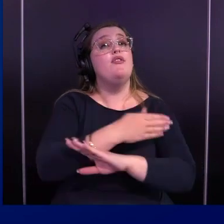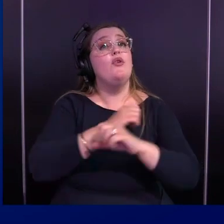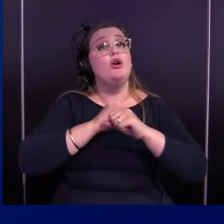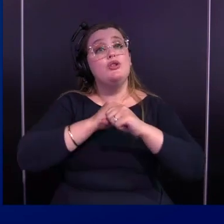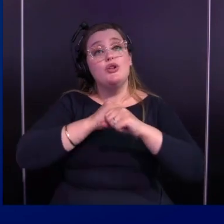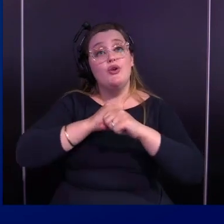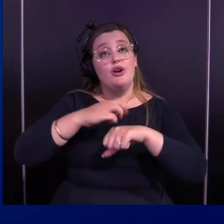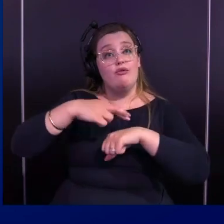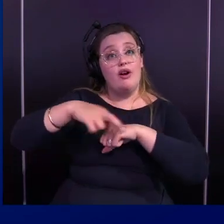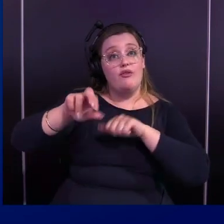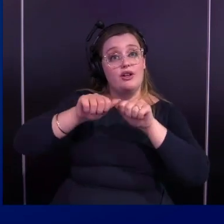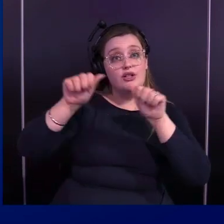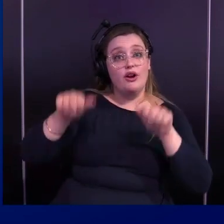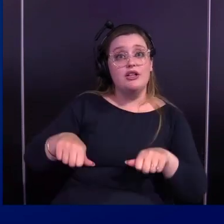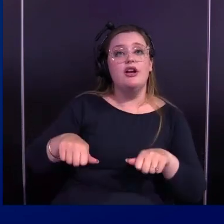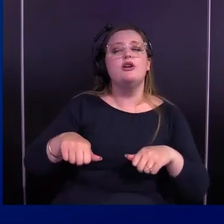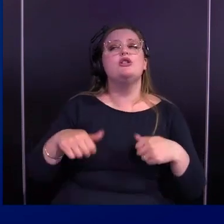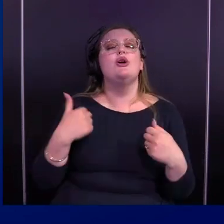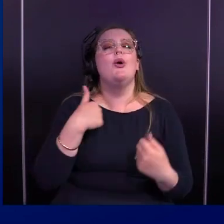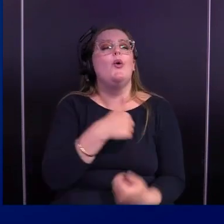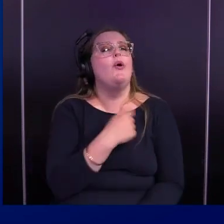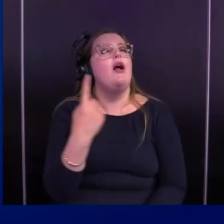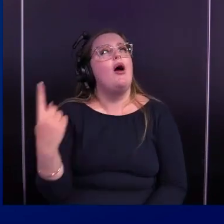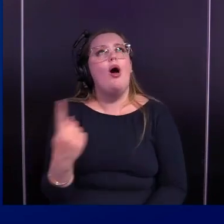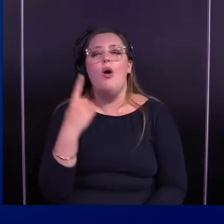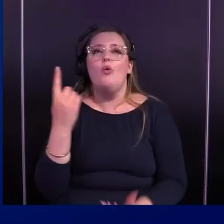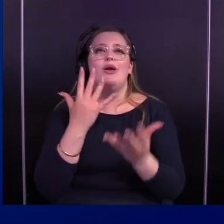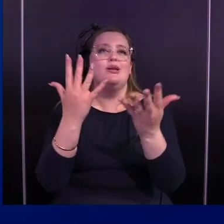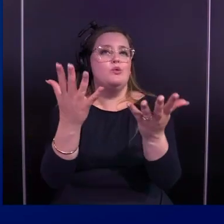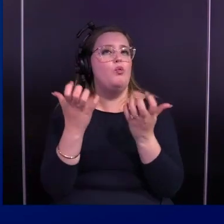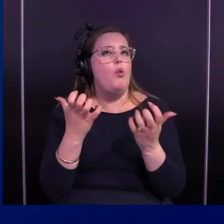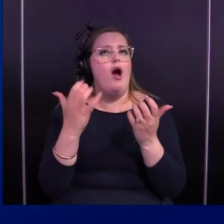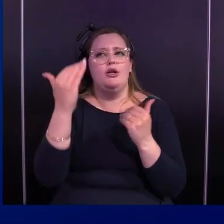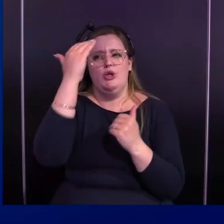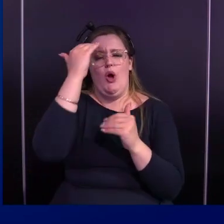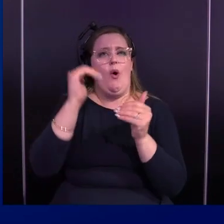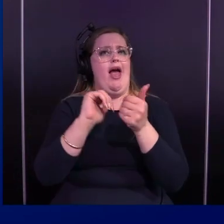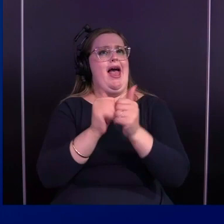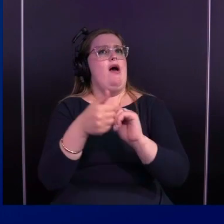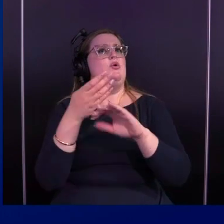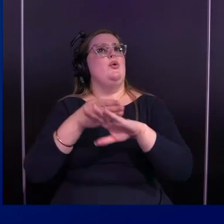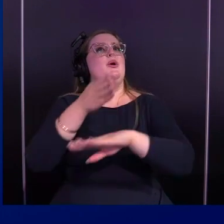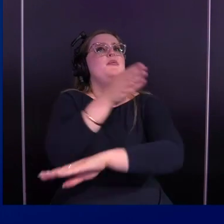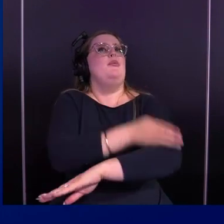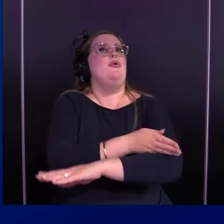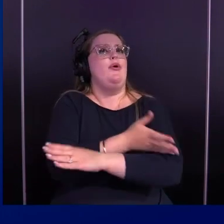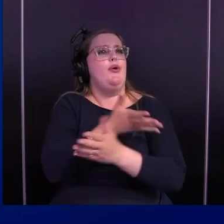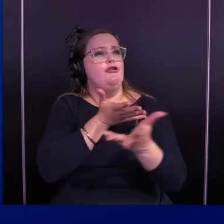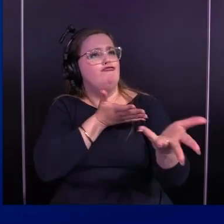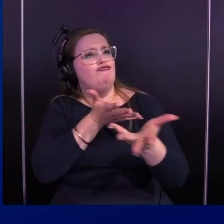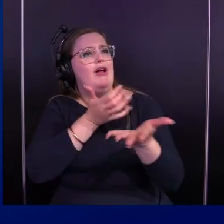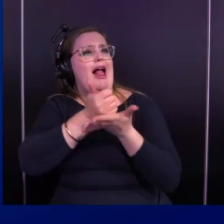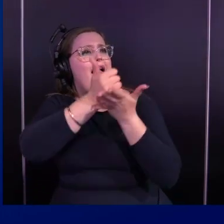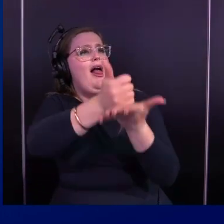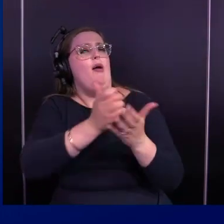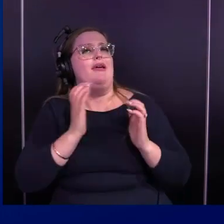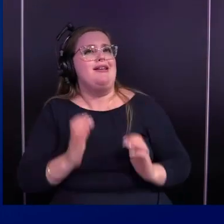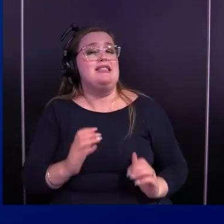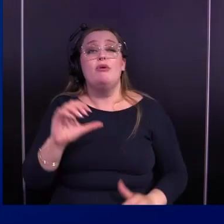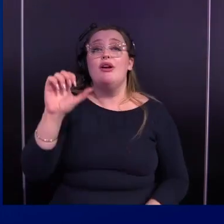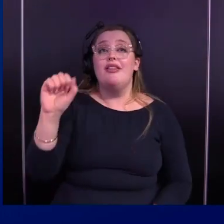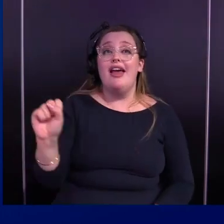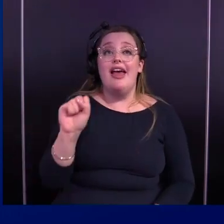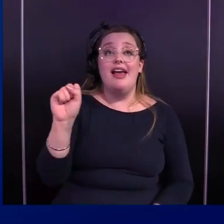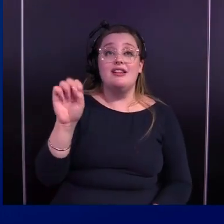architecture, we always want to hear how we can improve the way that we help our customers. And the SRA